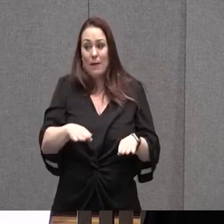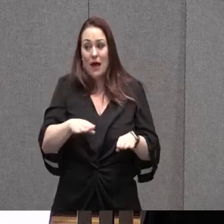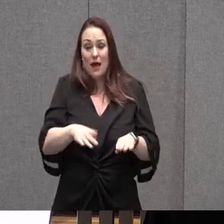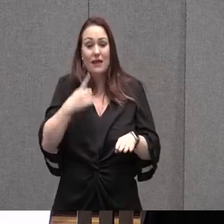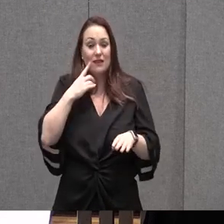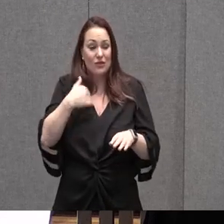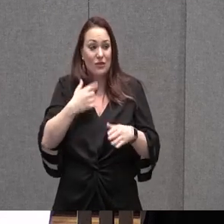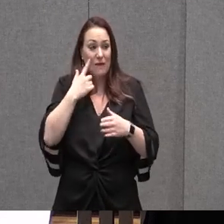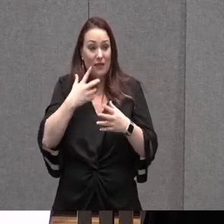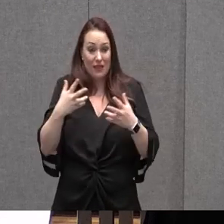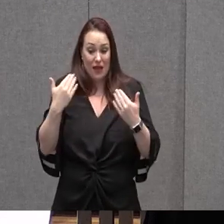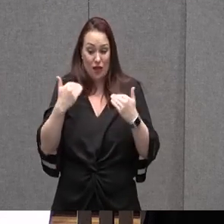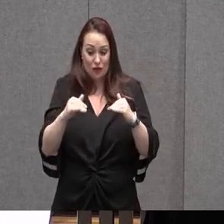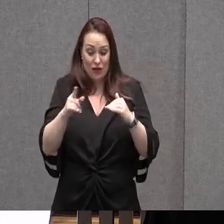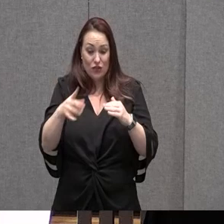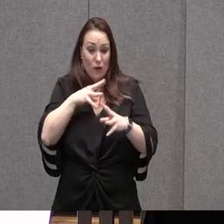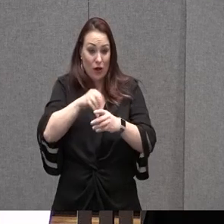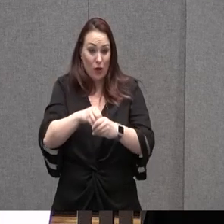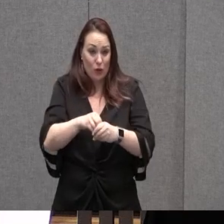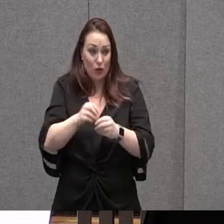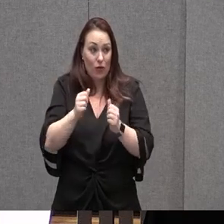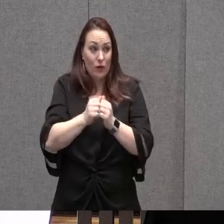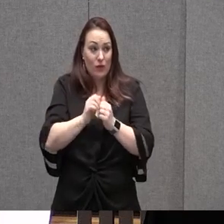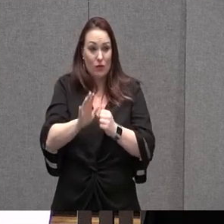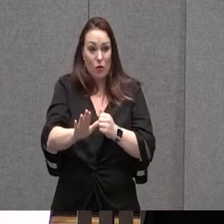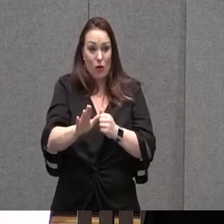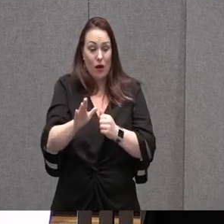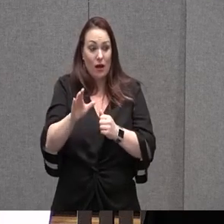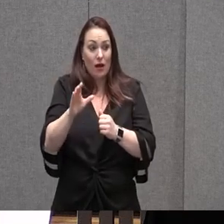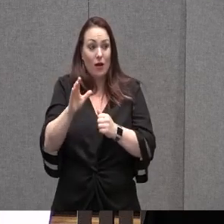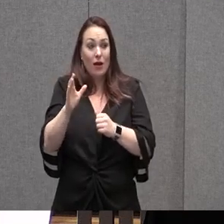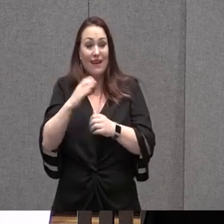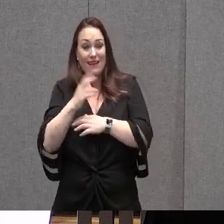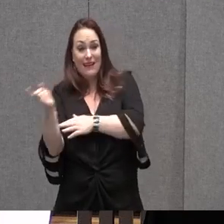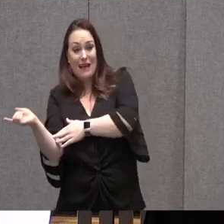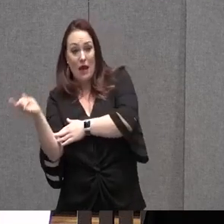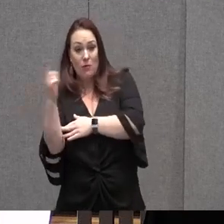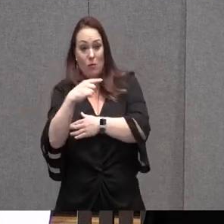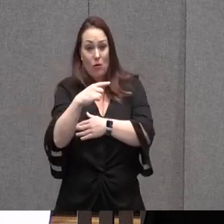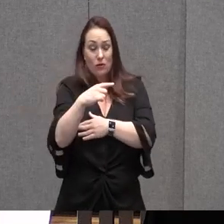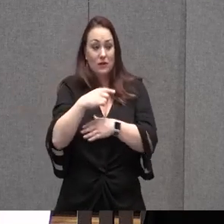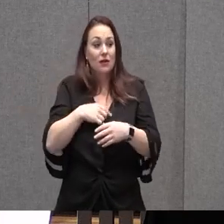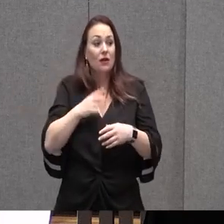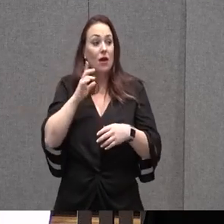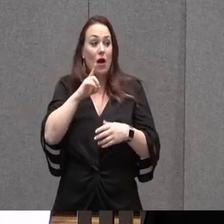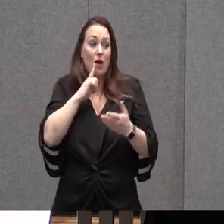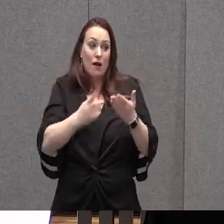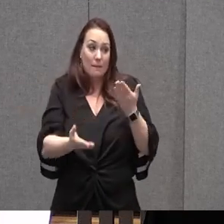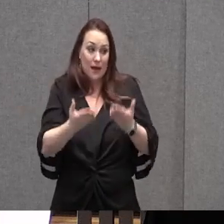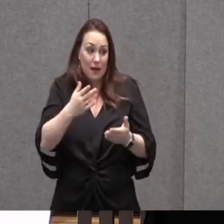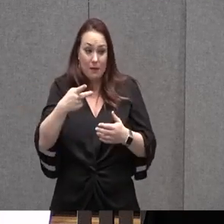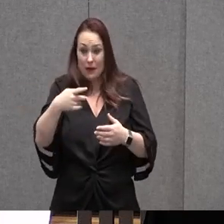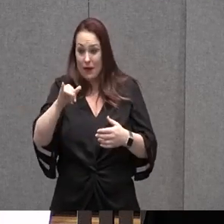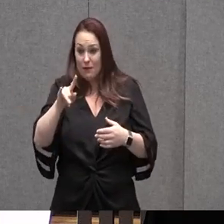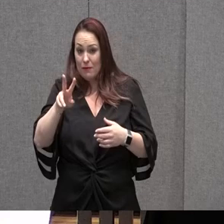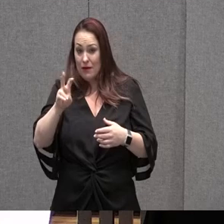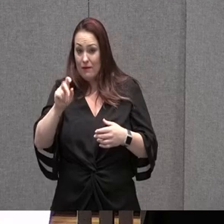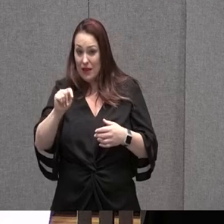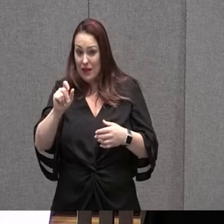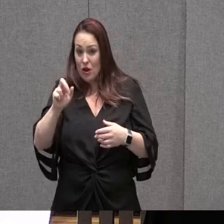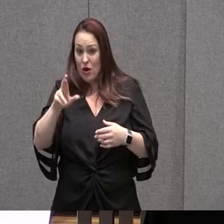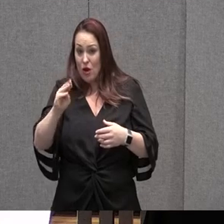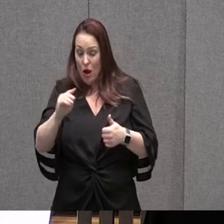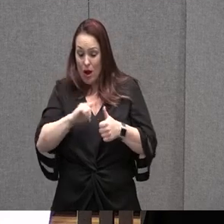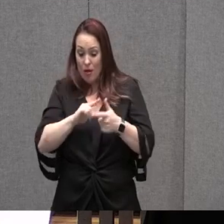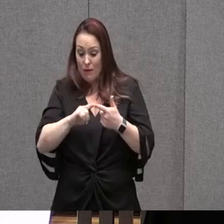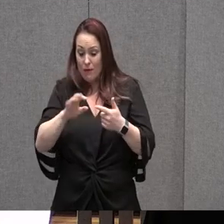things that you have to include in your catapult, because that's what we're going to build, are maybe a pivot arm and a